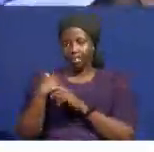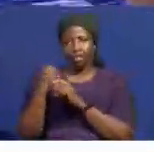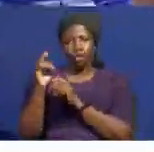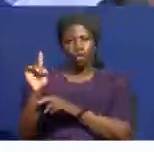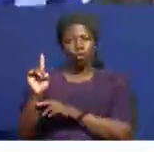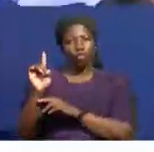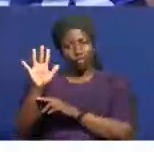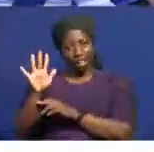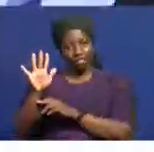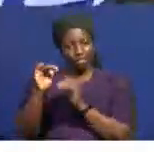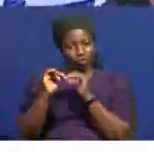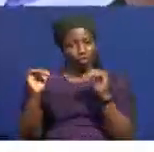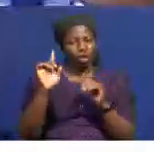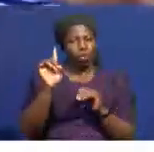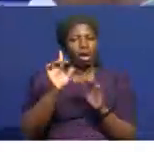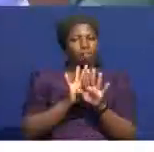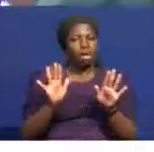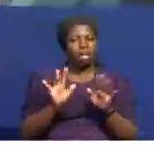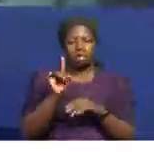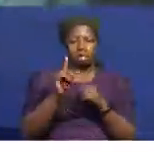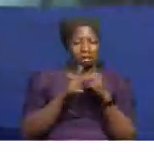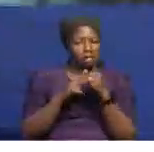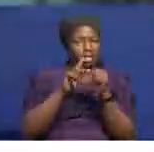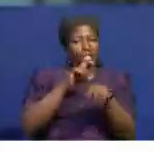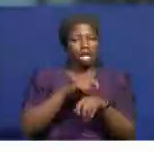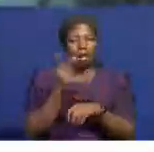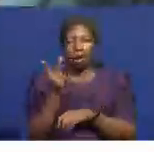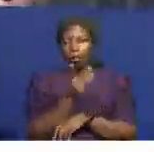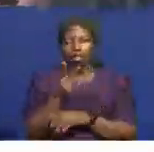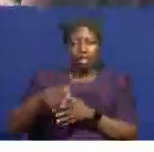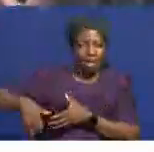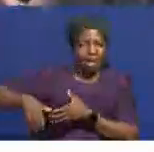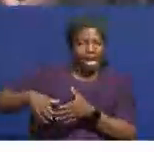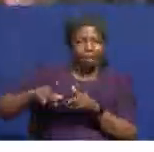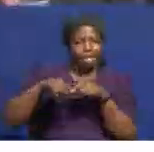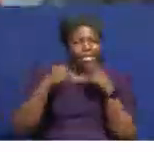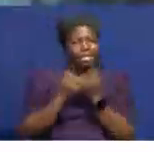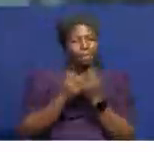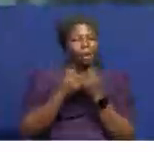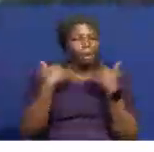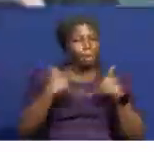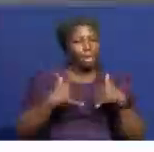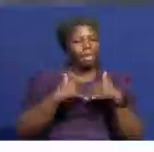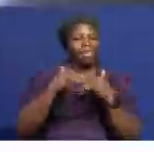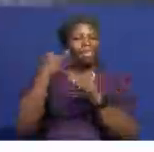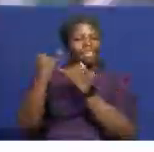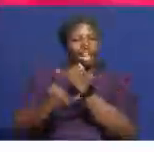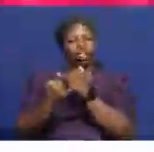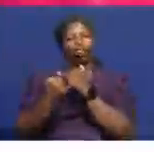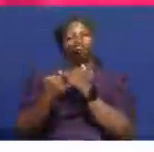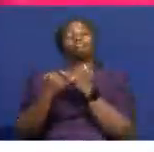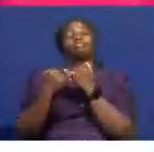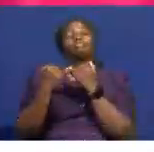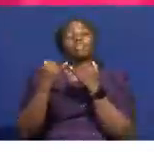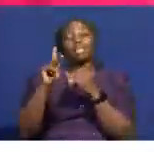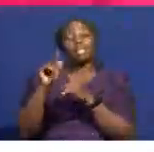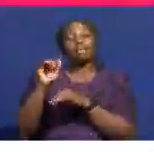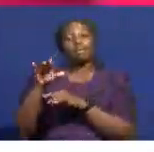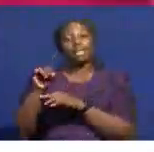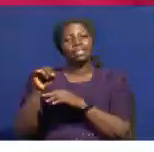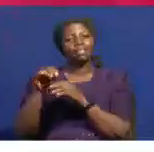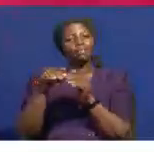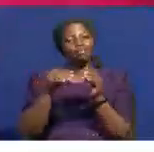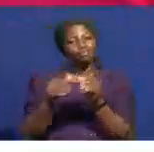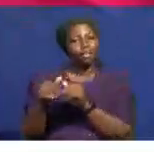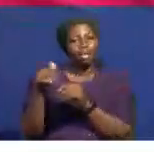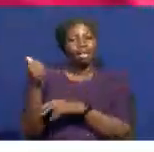only. This was the 7th time the two rugby teams were playing in the final, with Kabras unbeaten, while KCB losing twice